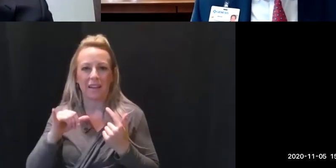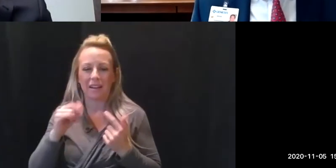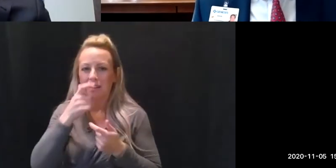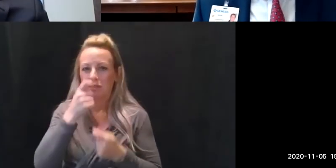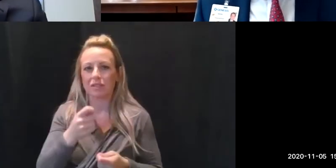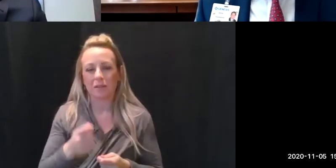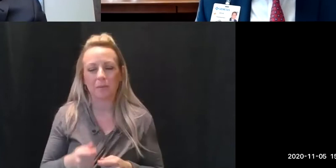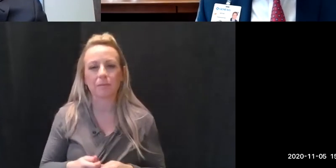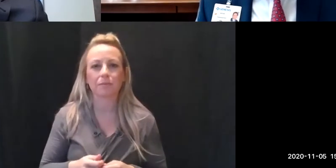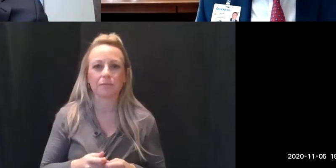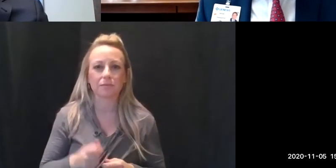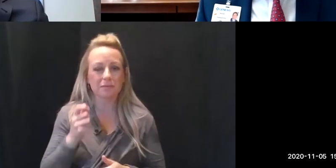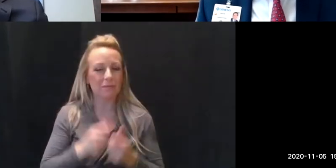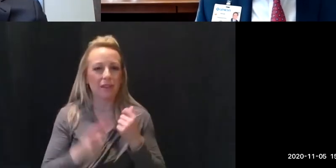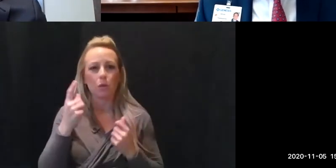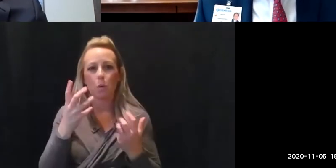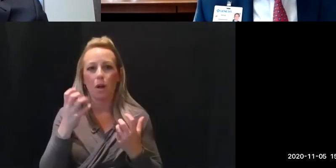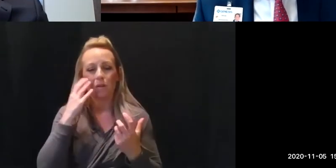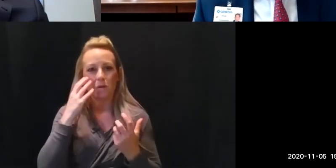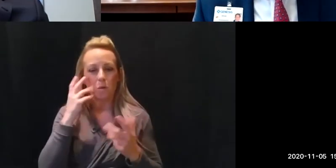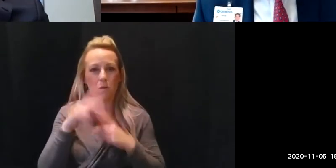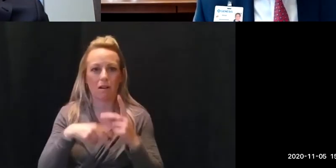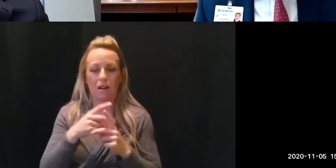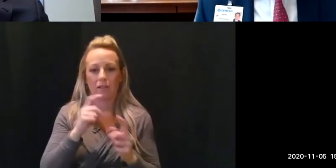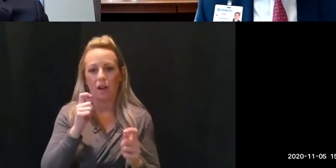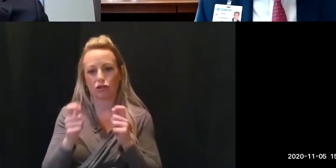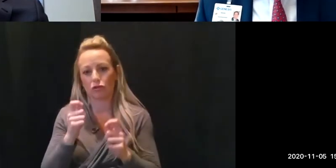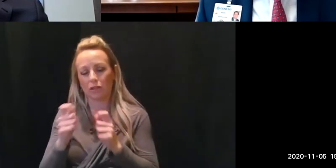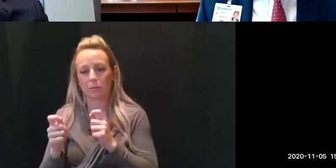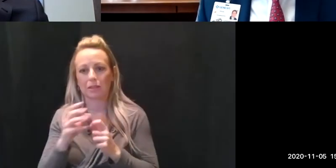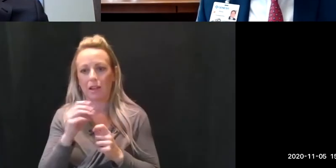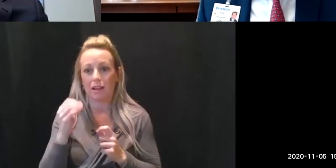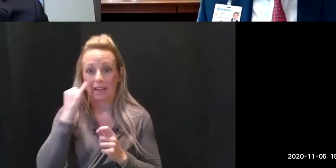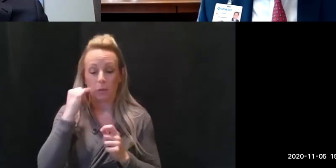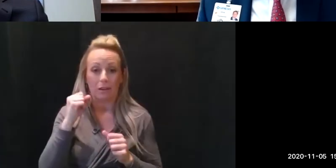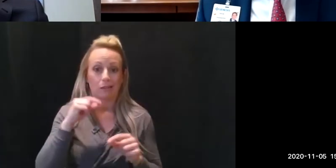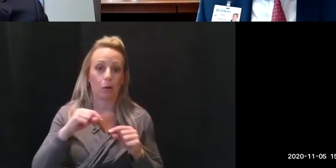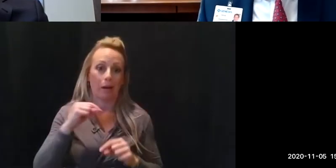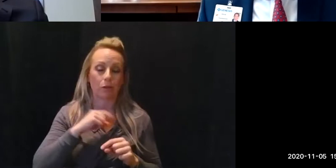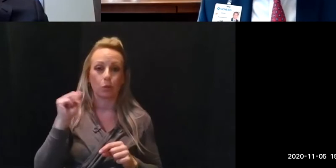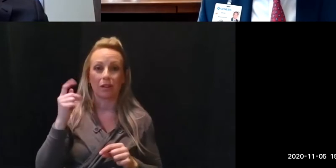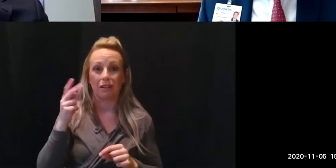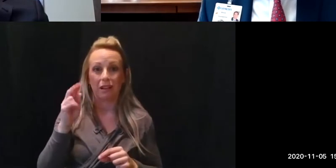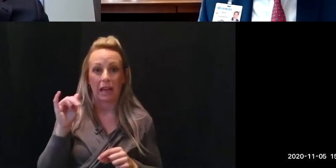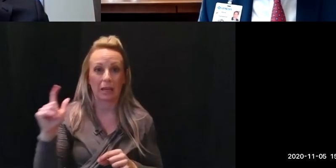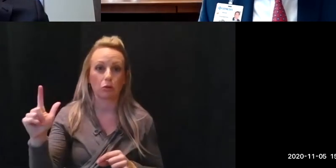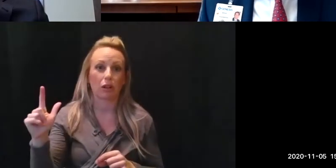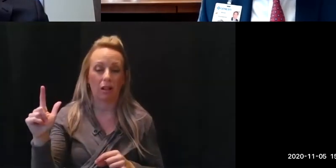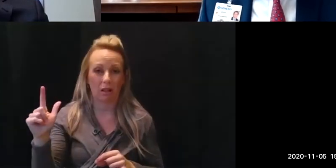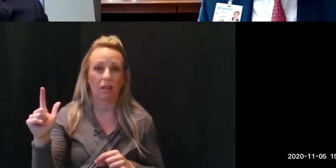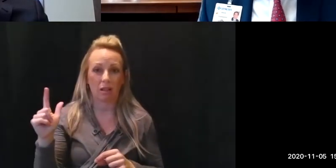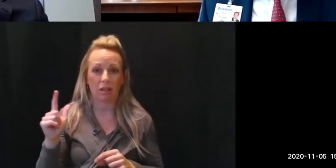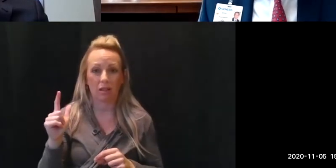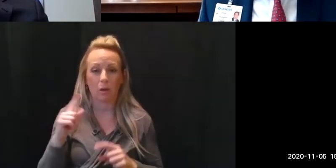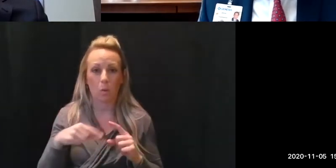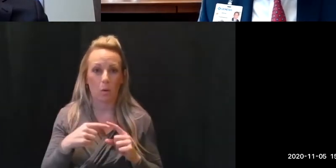everybody wants to know what adjustments we've made and whether we've had to go back to April when we nationally